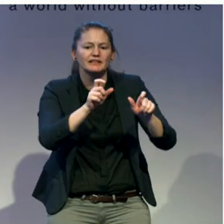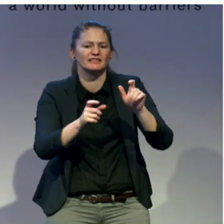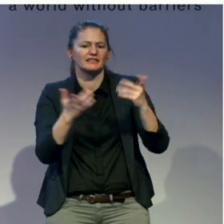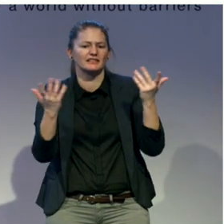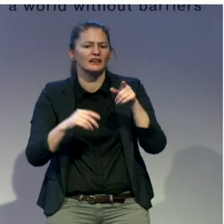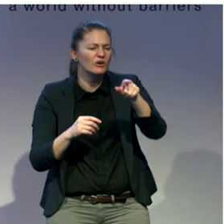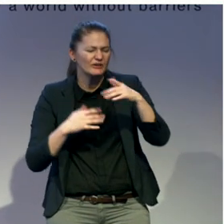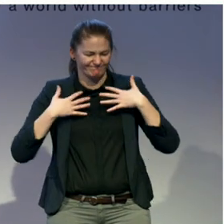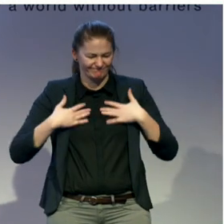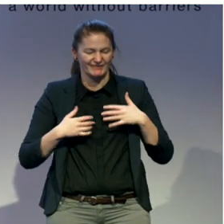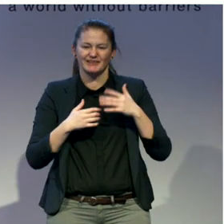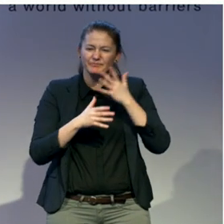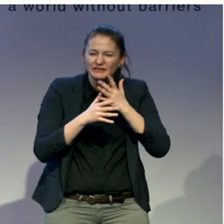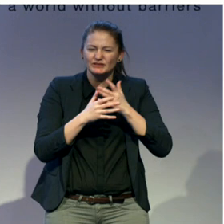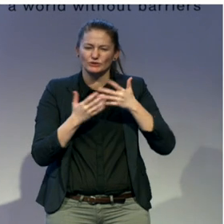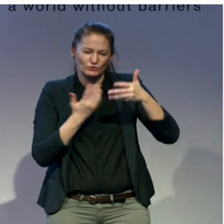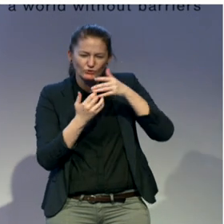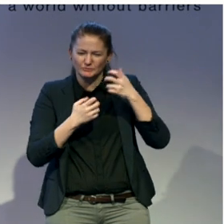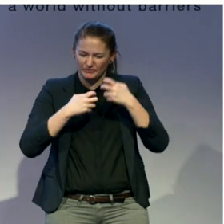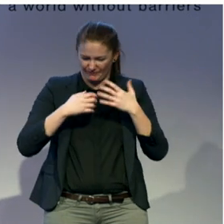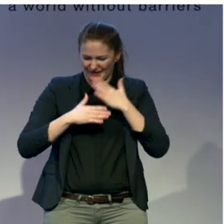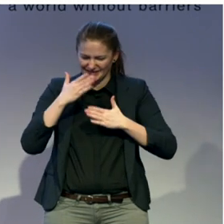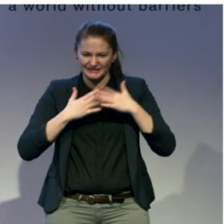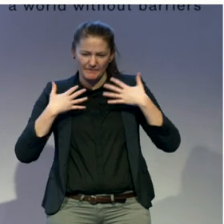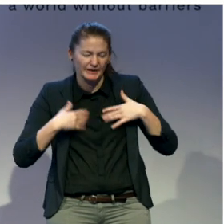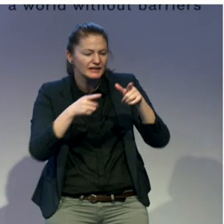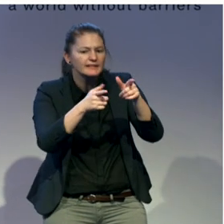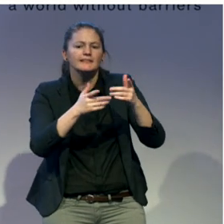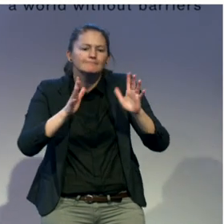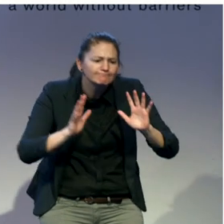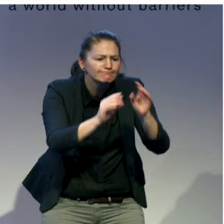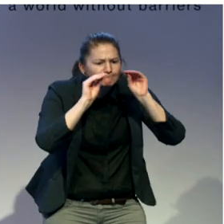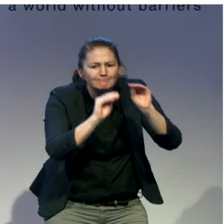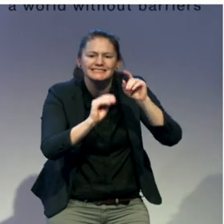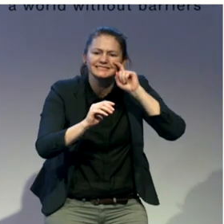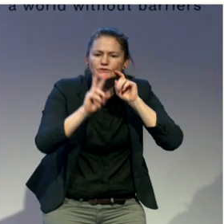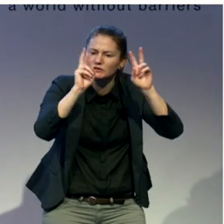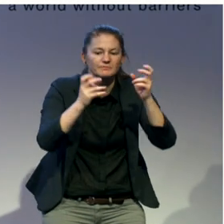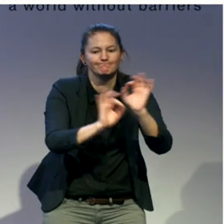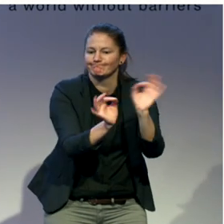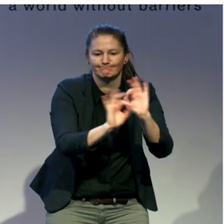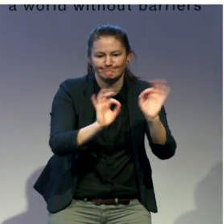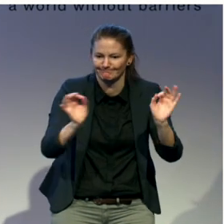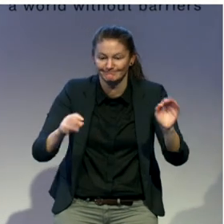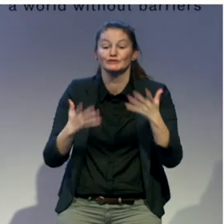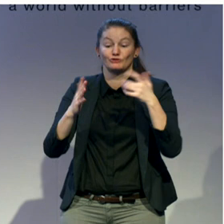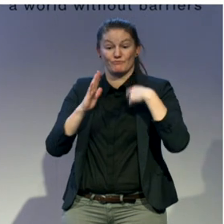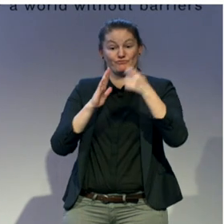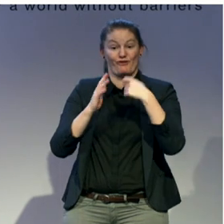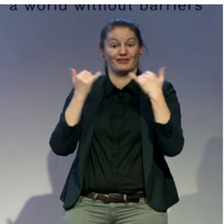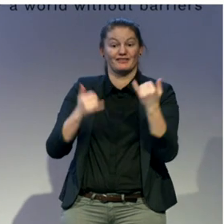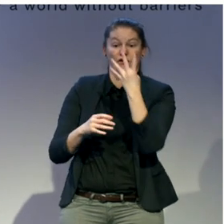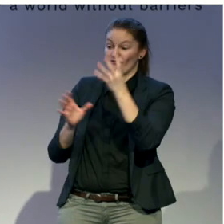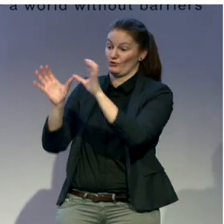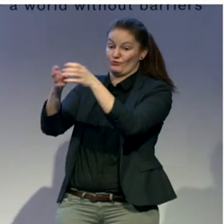So this project decided to unite these four basic and important stakeholders. One, people with